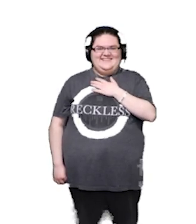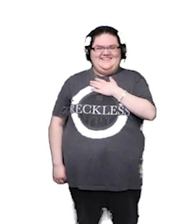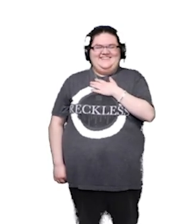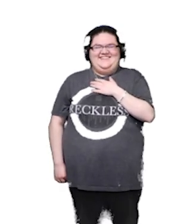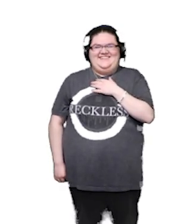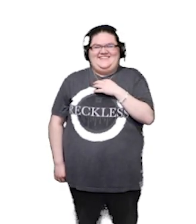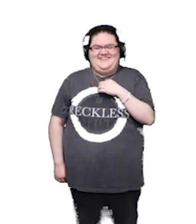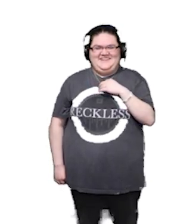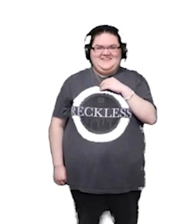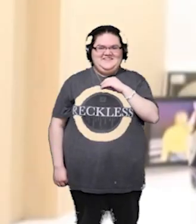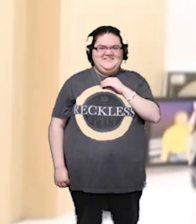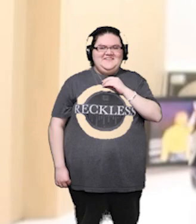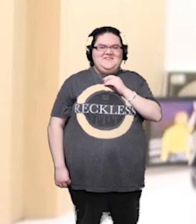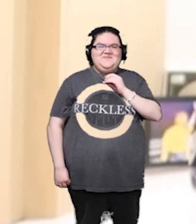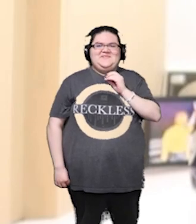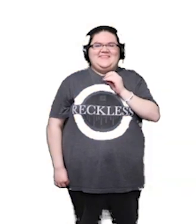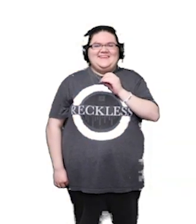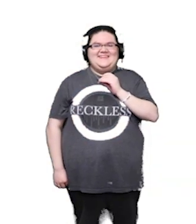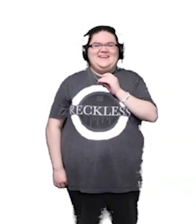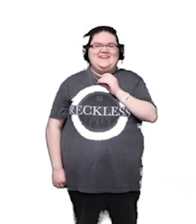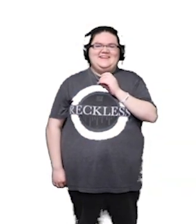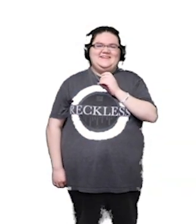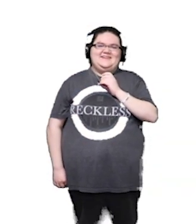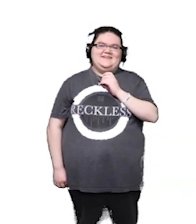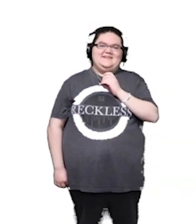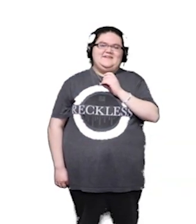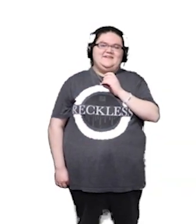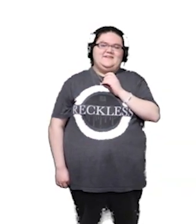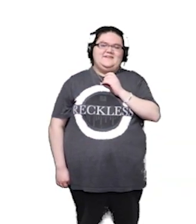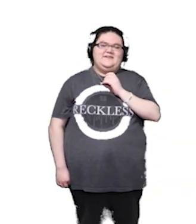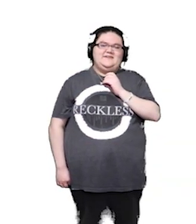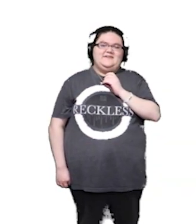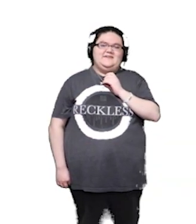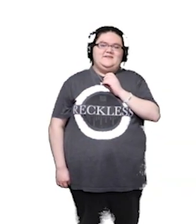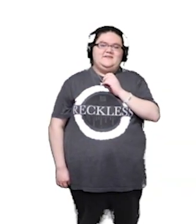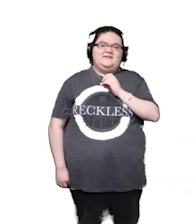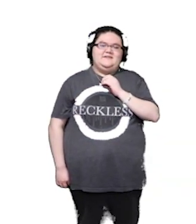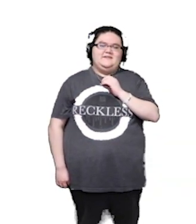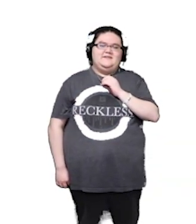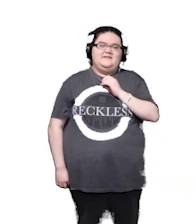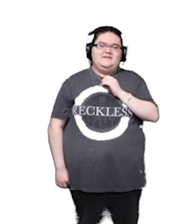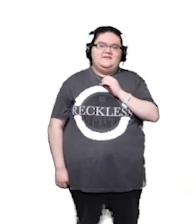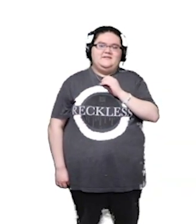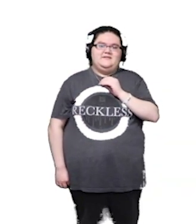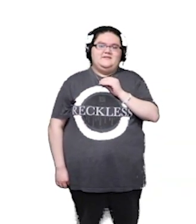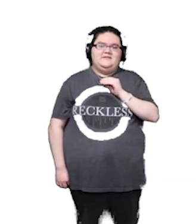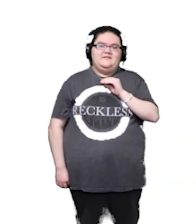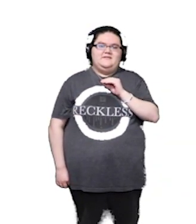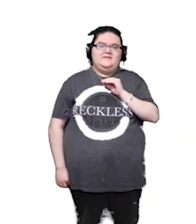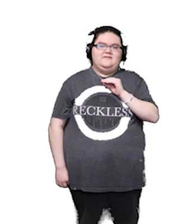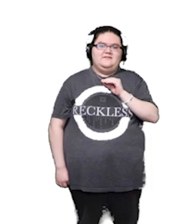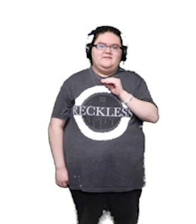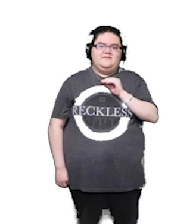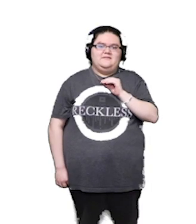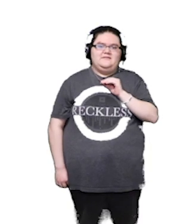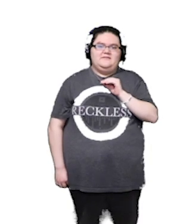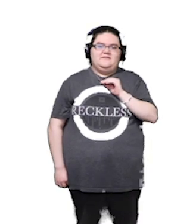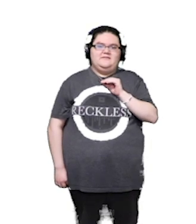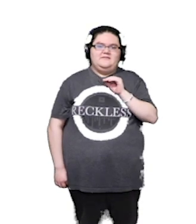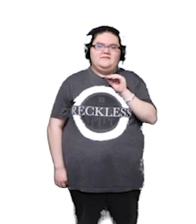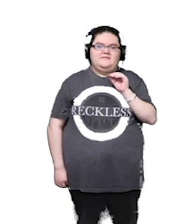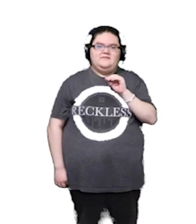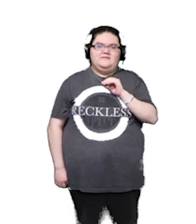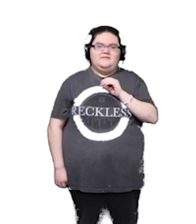again. Oh my God. I don't usually mind overtime. It's like.